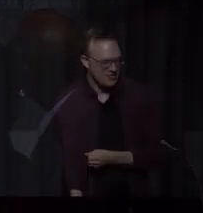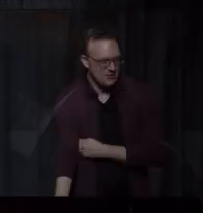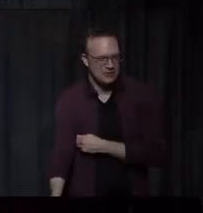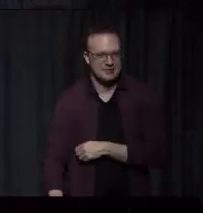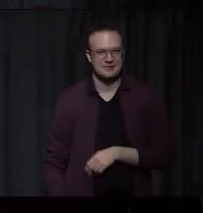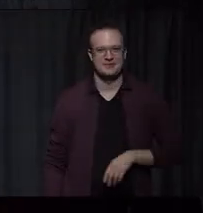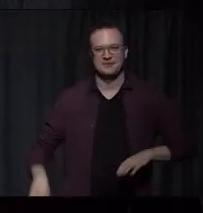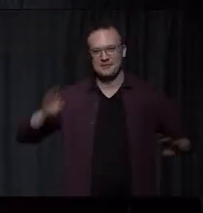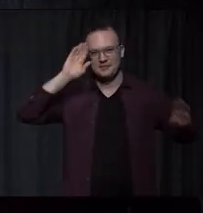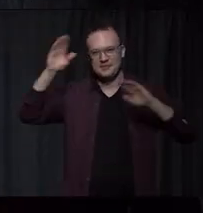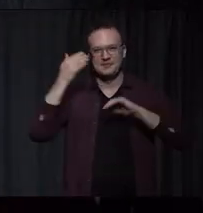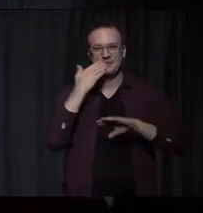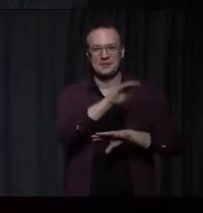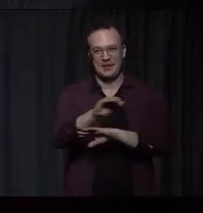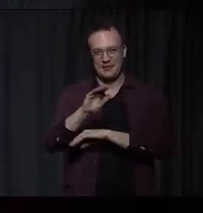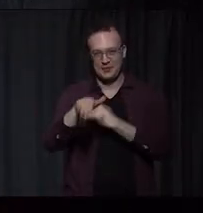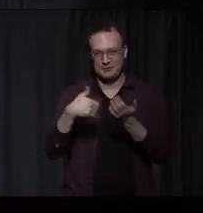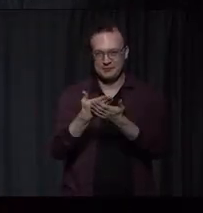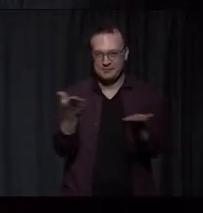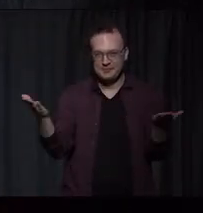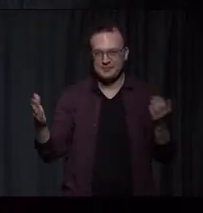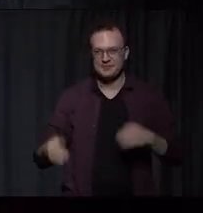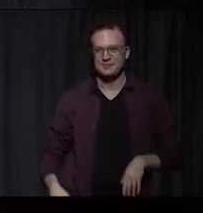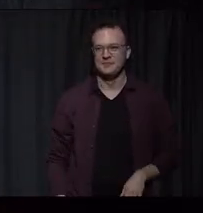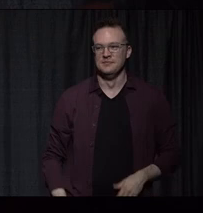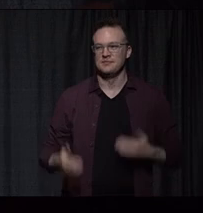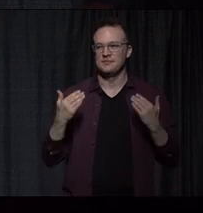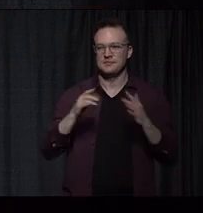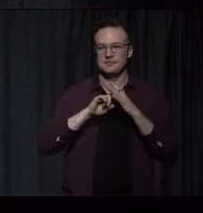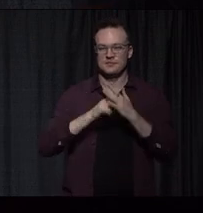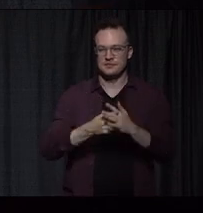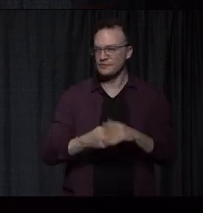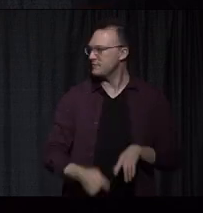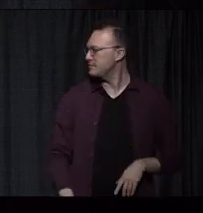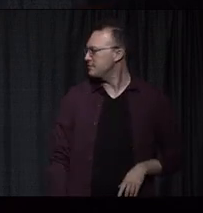Well, good evening, everyone. I think we'll make a start. So,